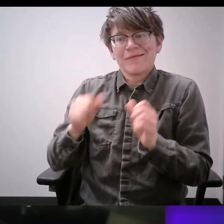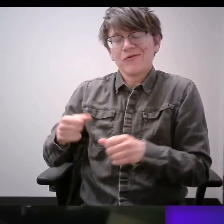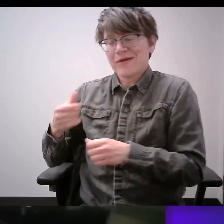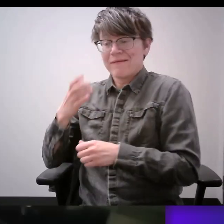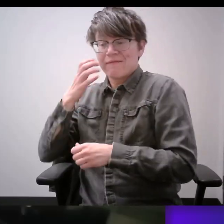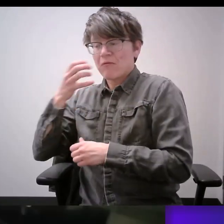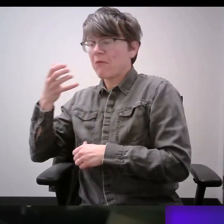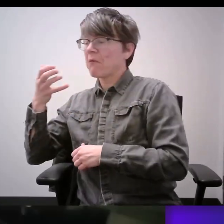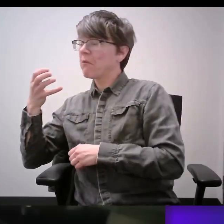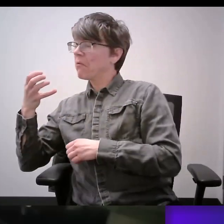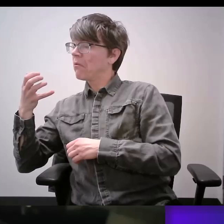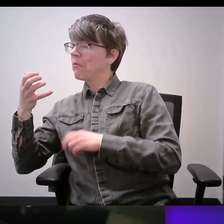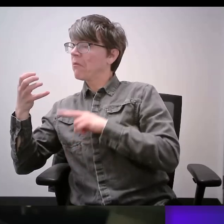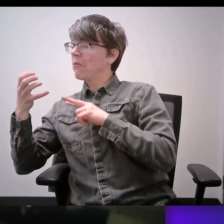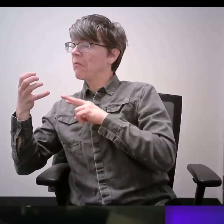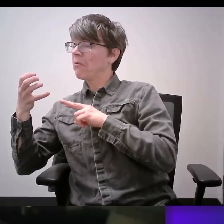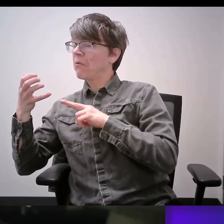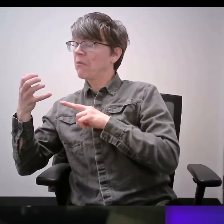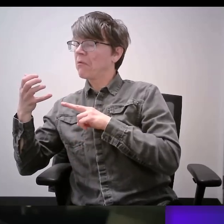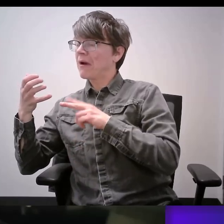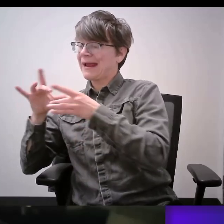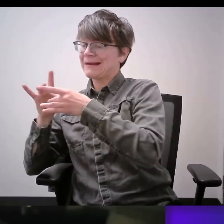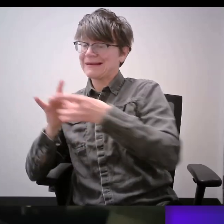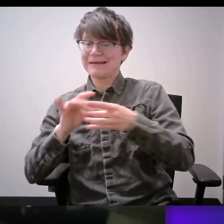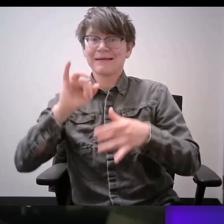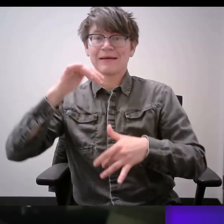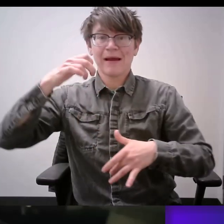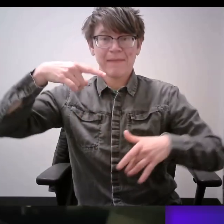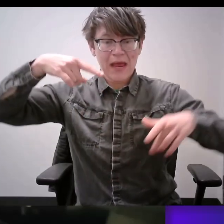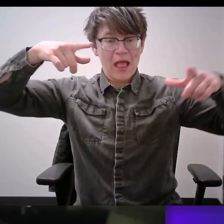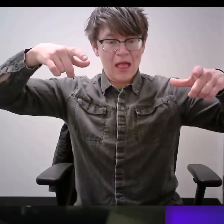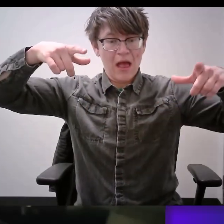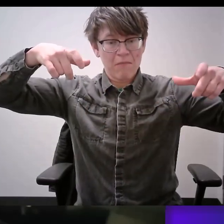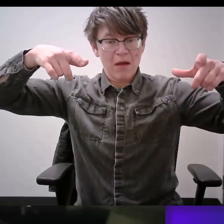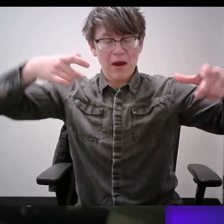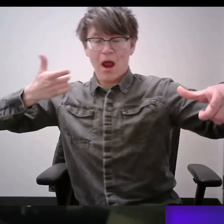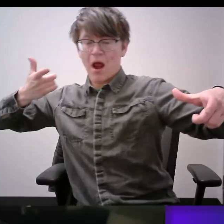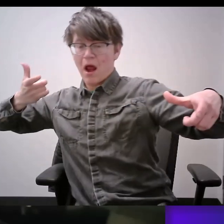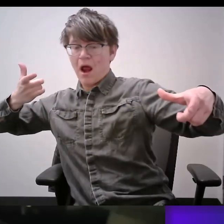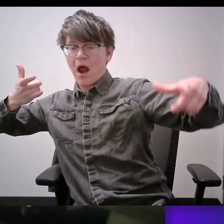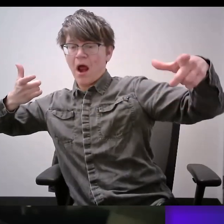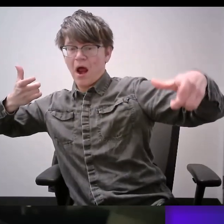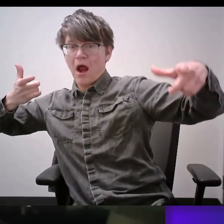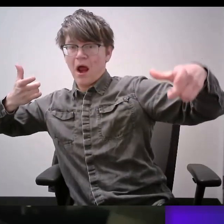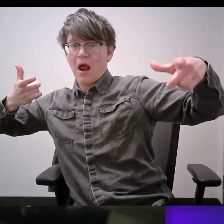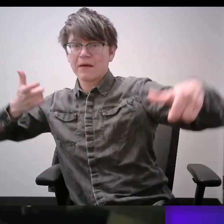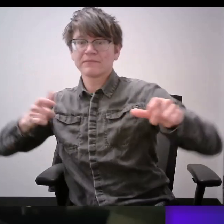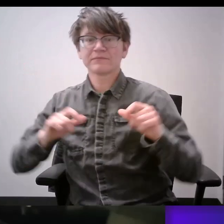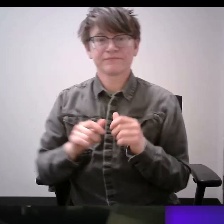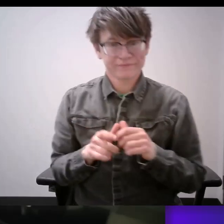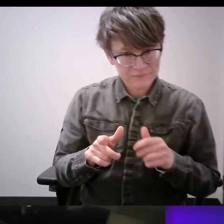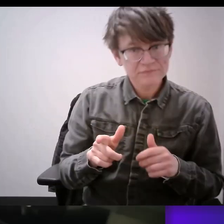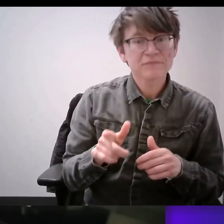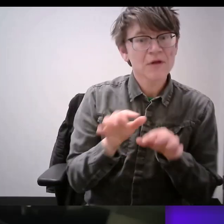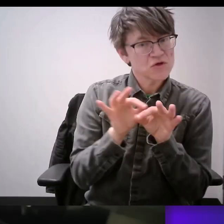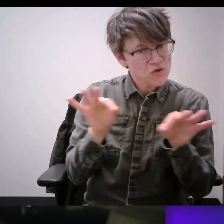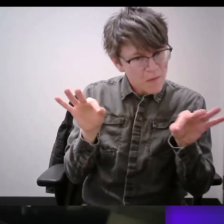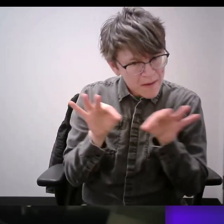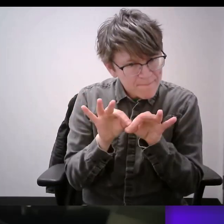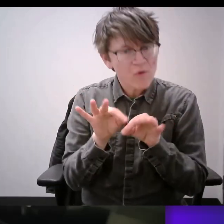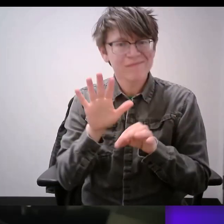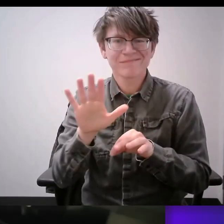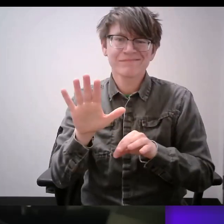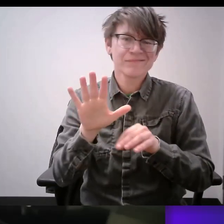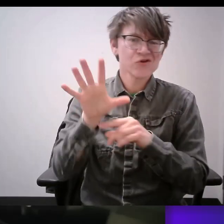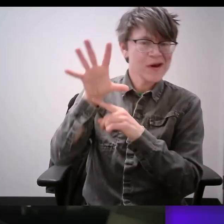sure you're shooting manually. Just like you do a time lapse with your DSLR, you want to make sure your aperture, your shutter, your ISO, your white